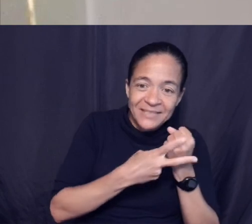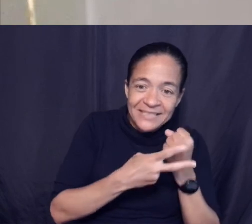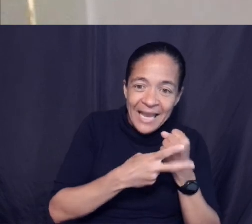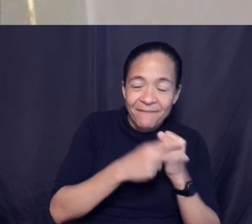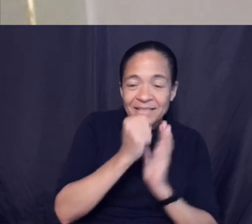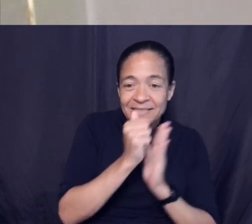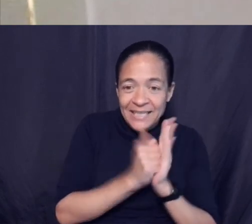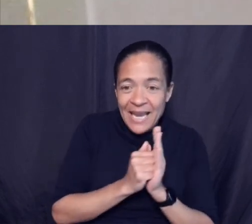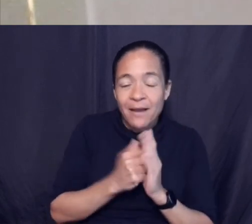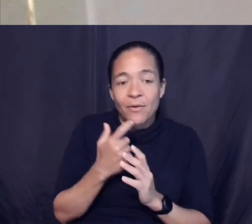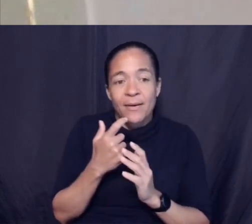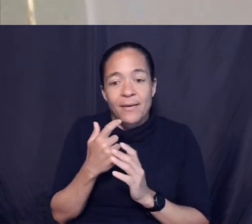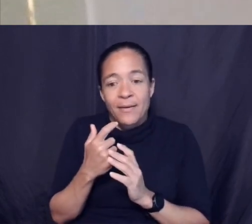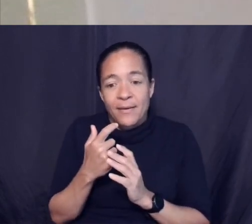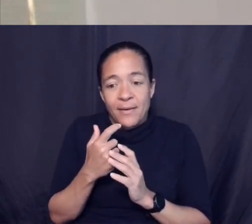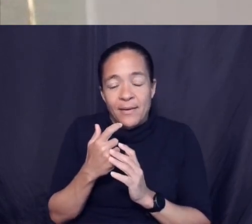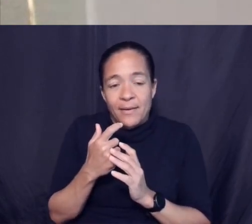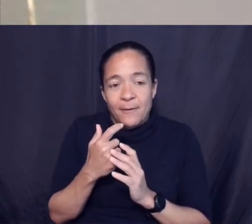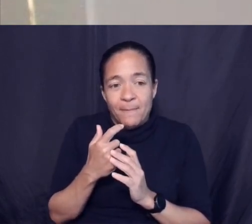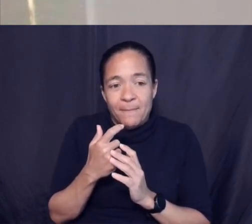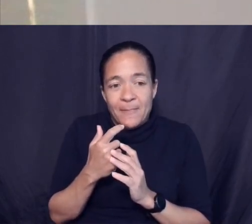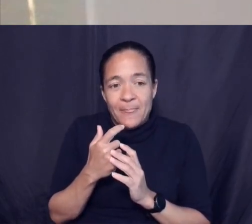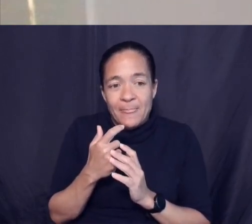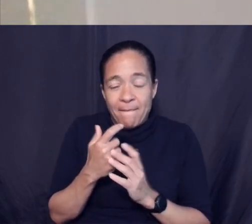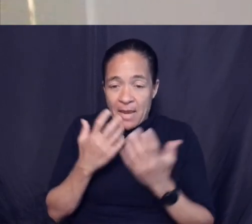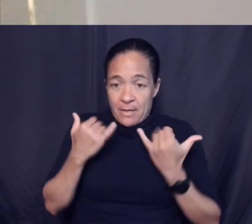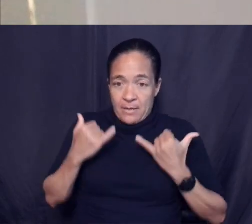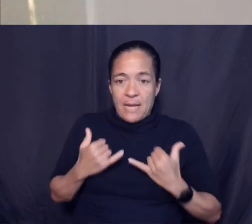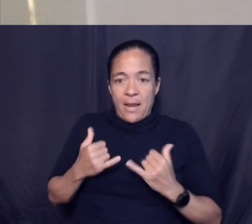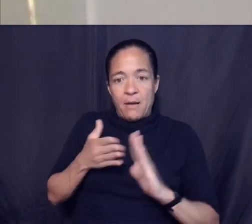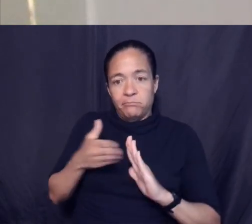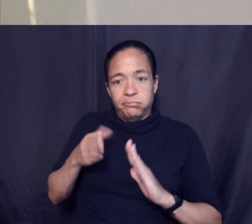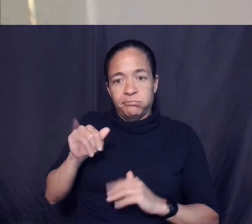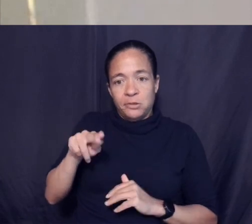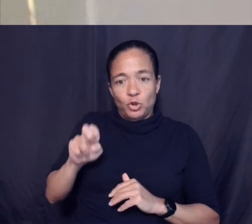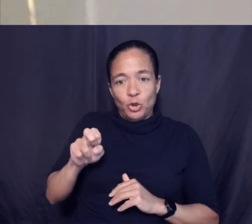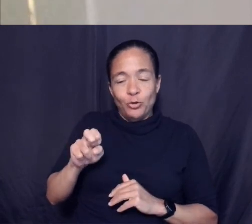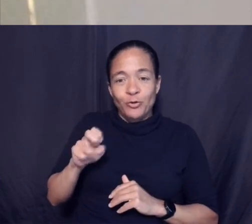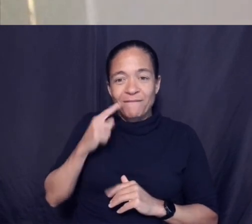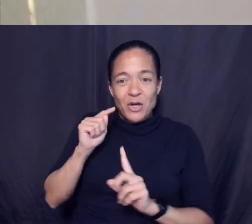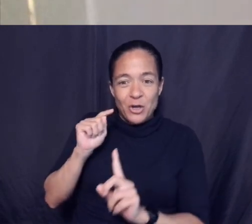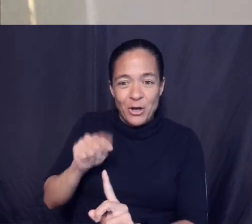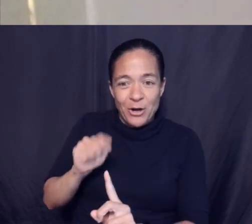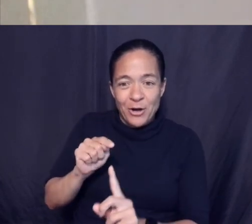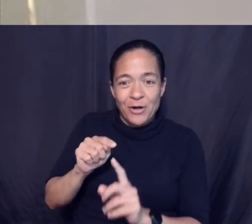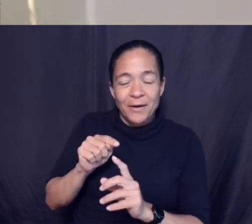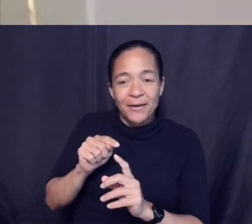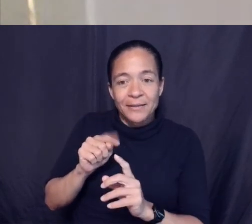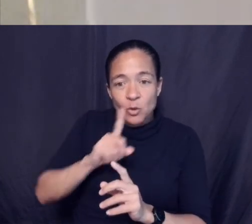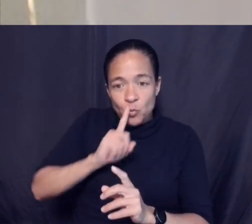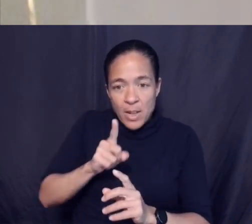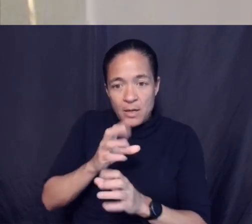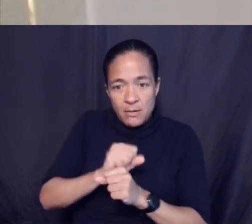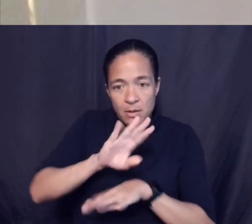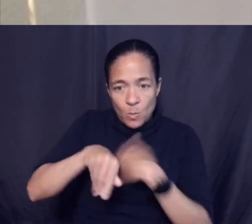and all of these things. And another thing that's really struck me about being in this position now with June is that in order for June to get all of